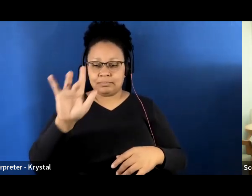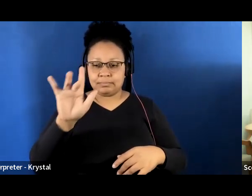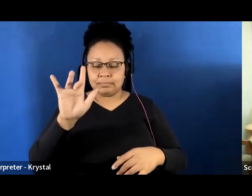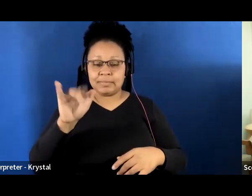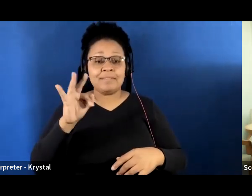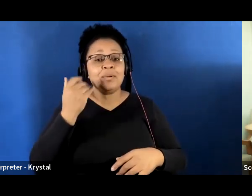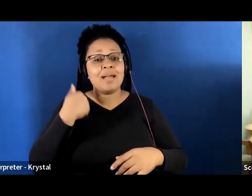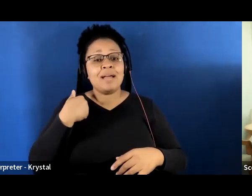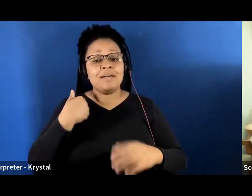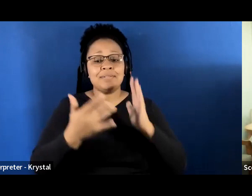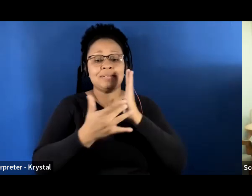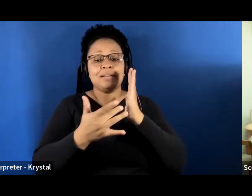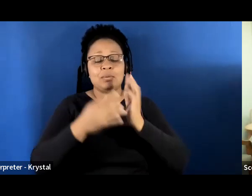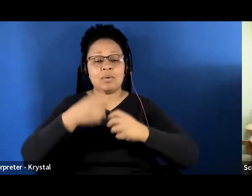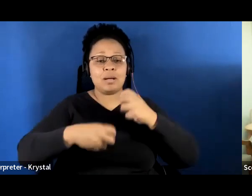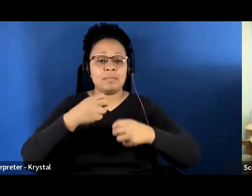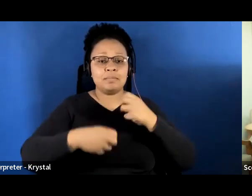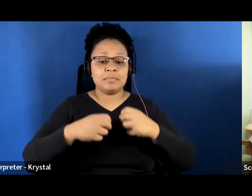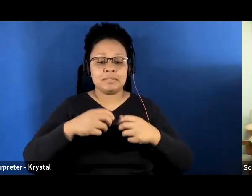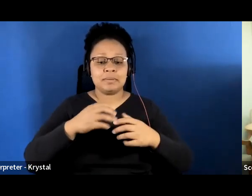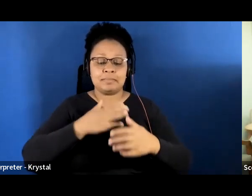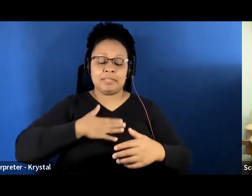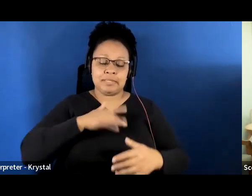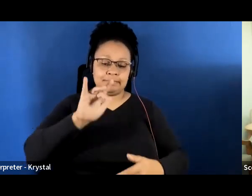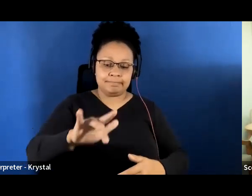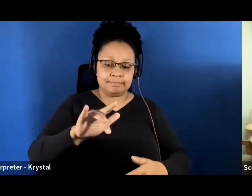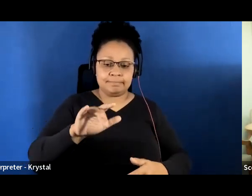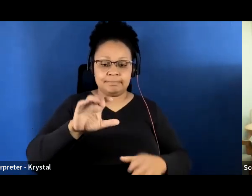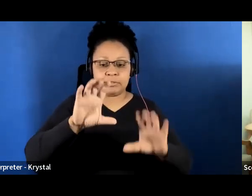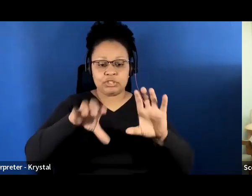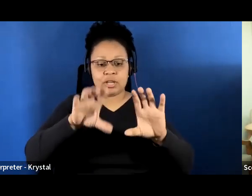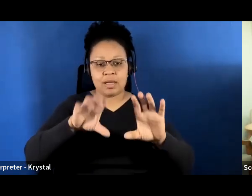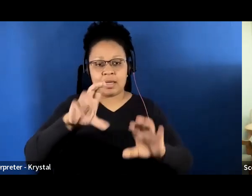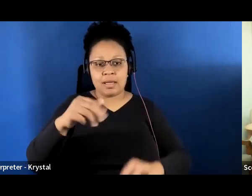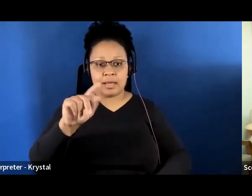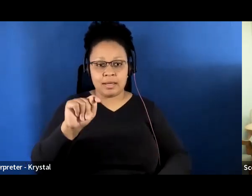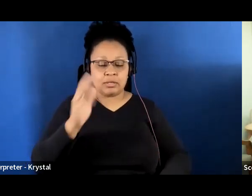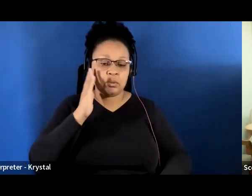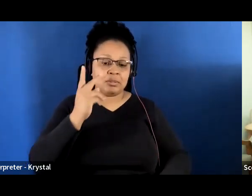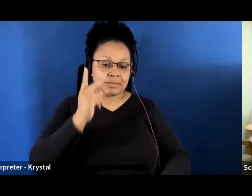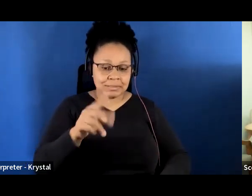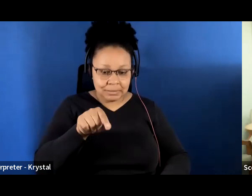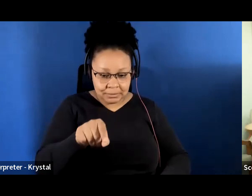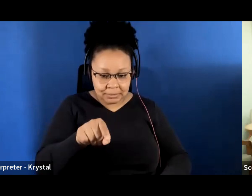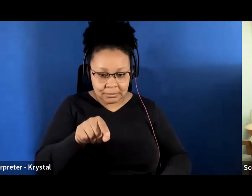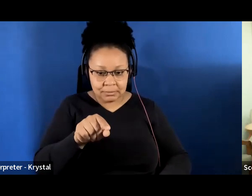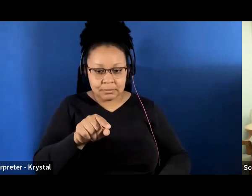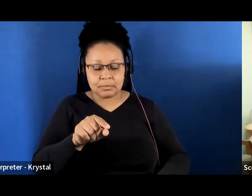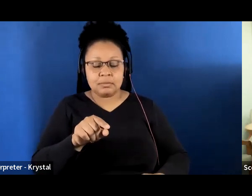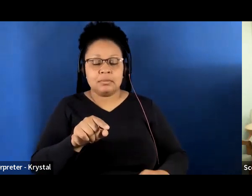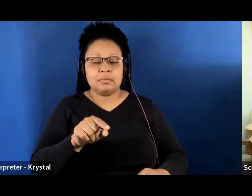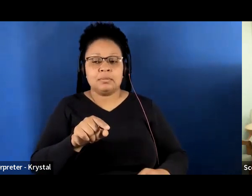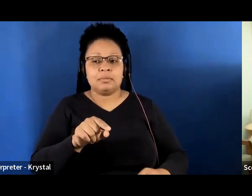chat feature. You can find the word bubble in the same menu bar. Once that is selected,